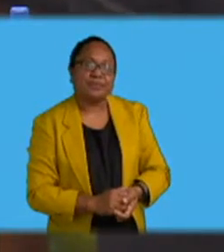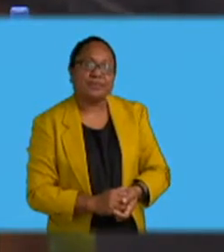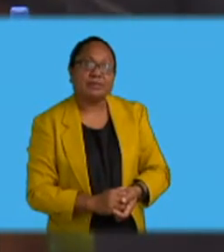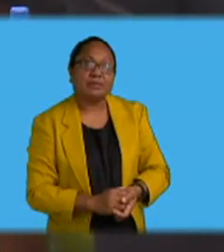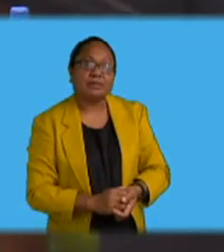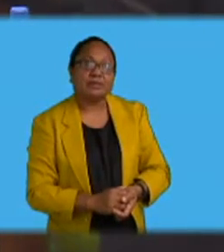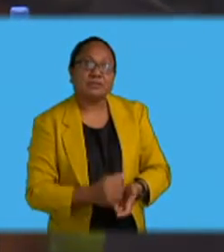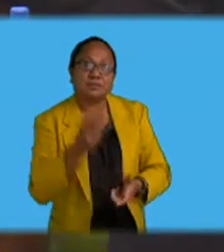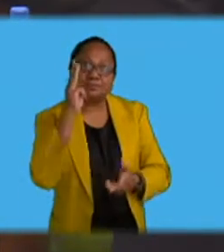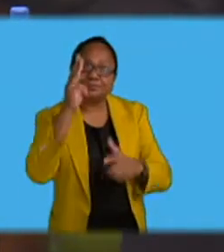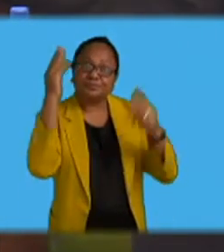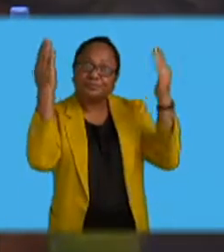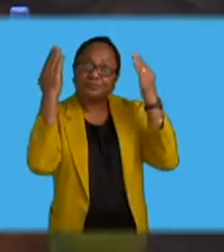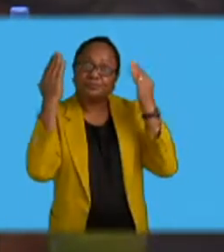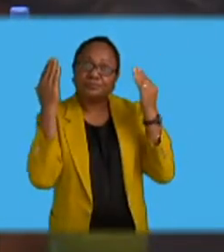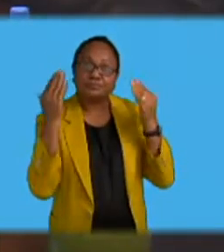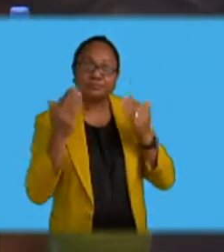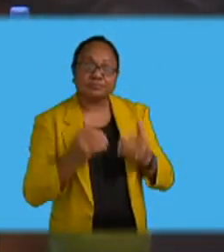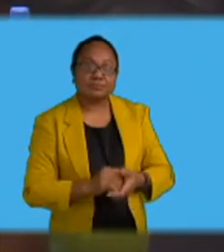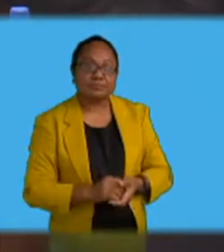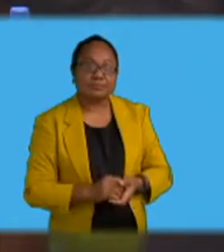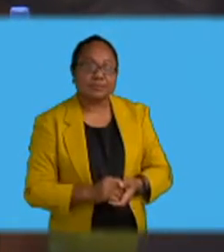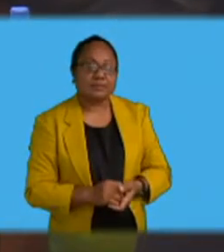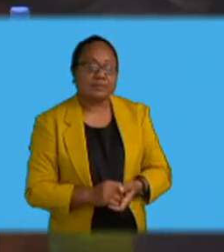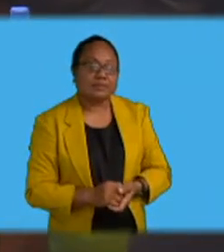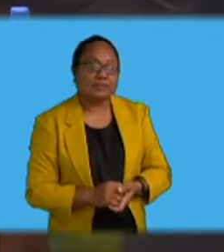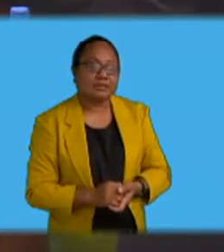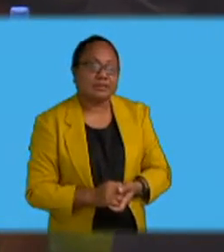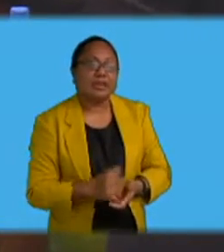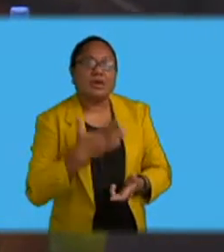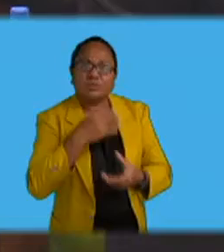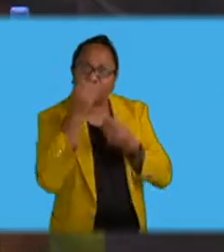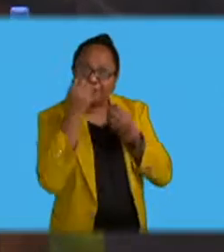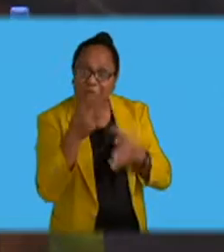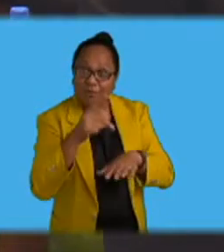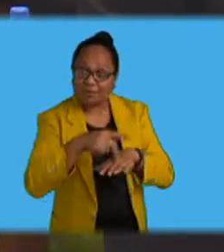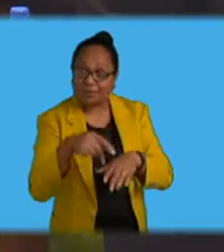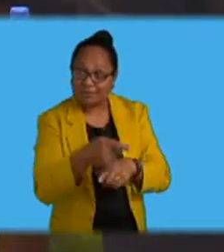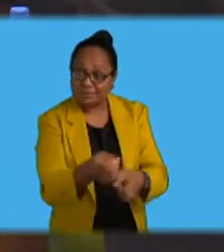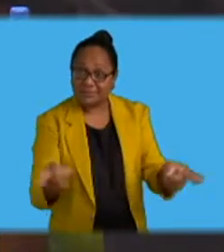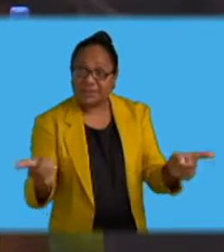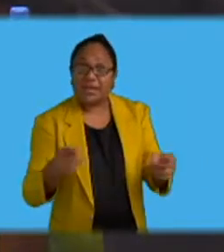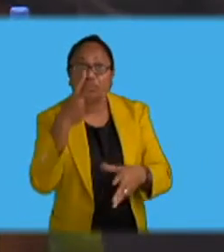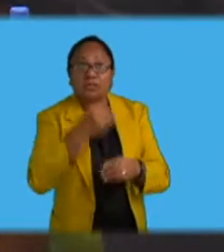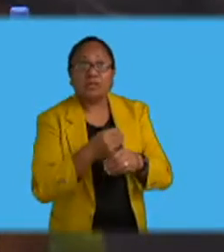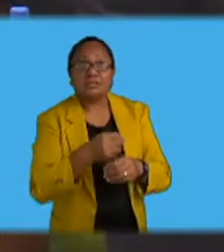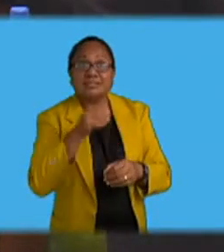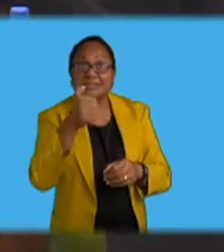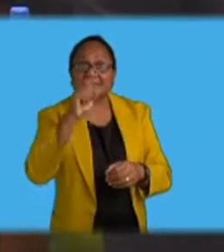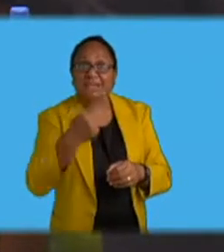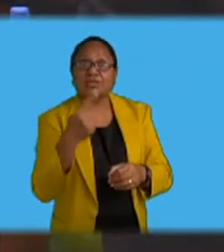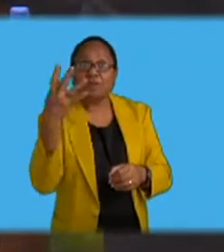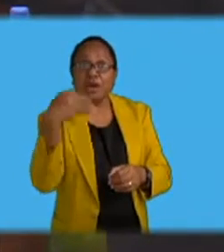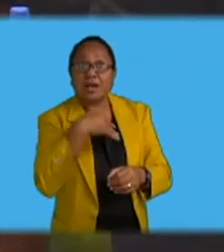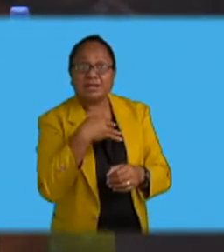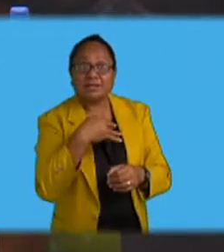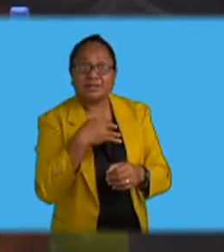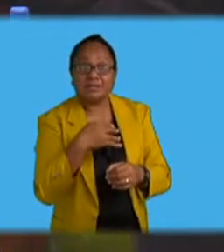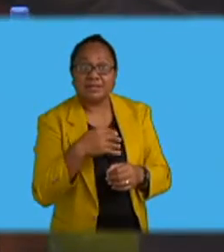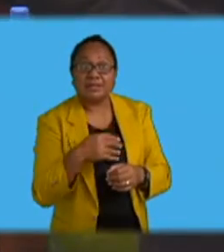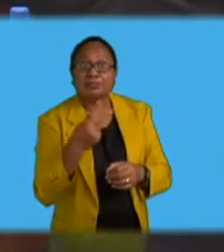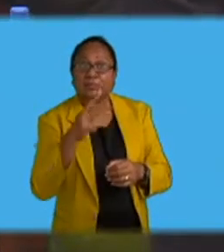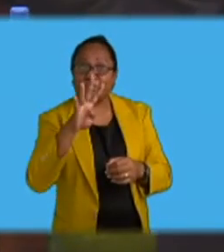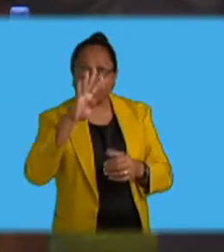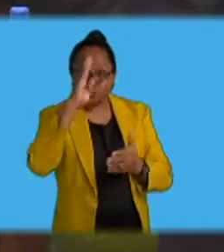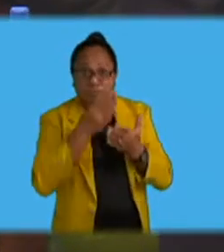Madam Speaker, I'm quite pleased to inform the House that a total of 6,450 students registered and